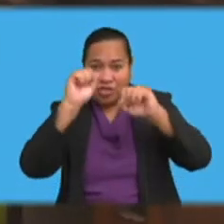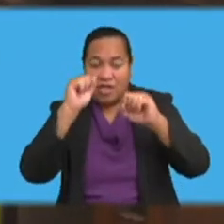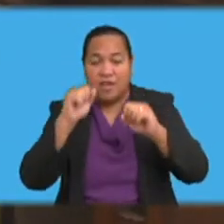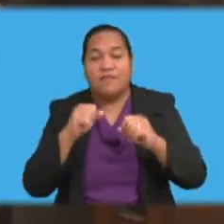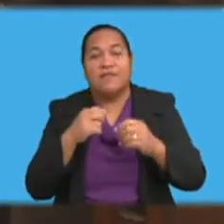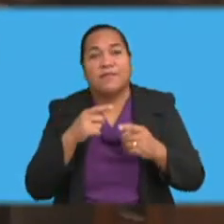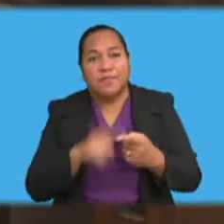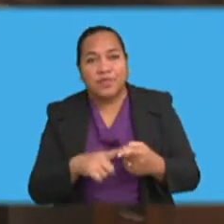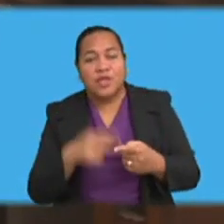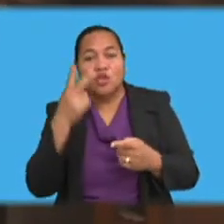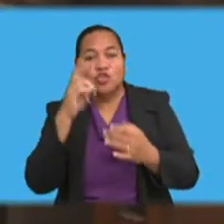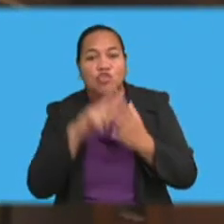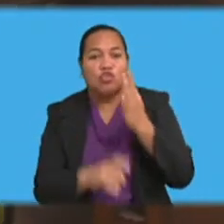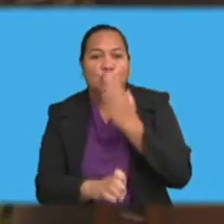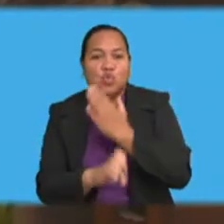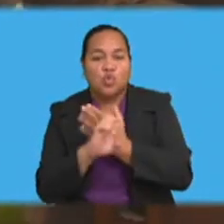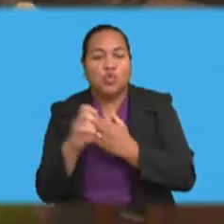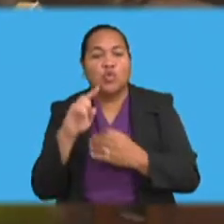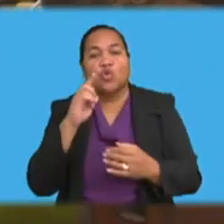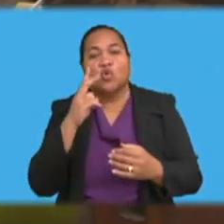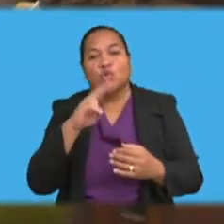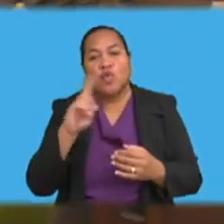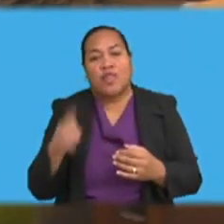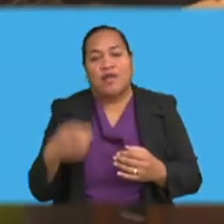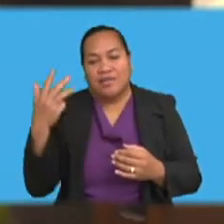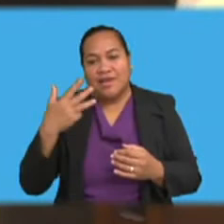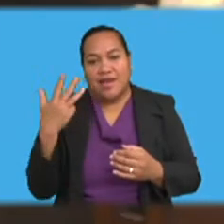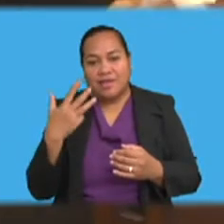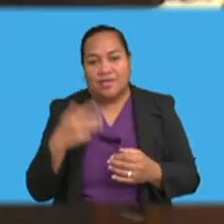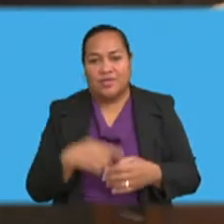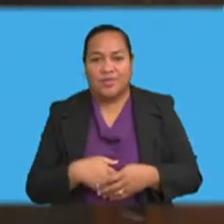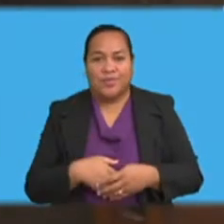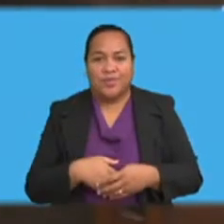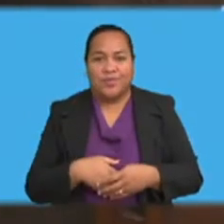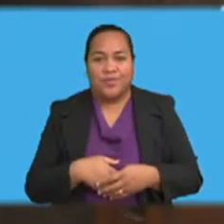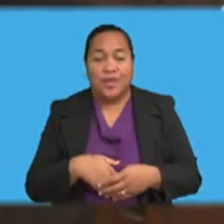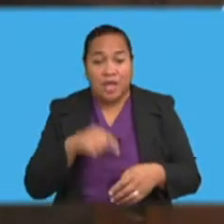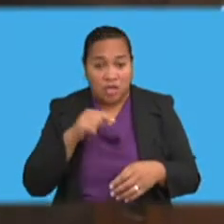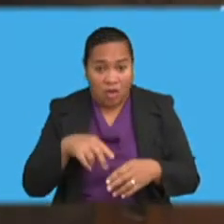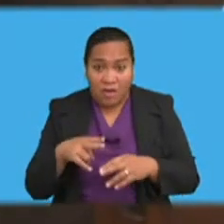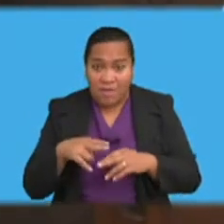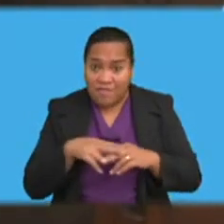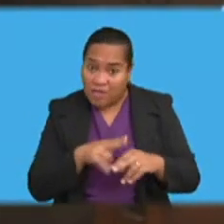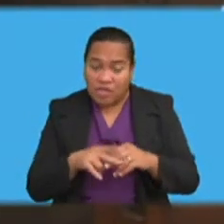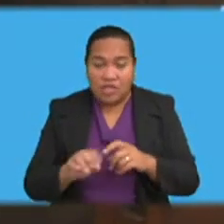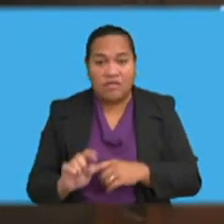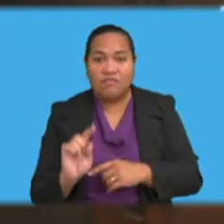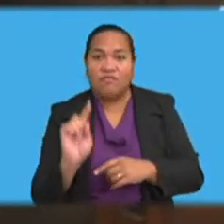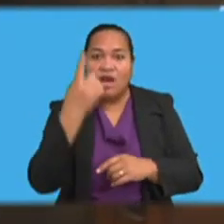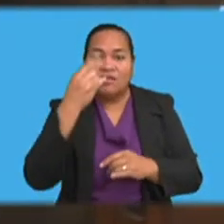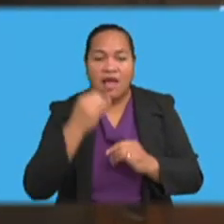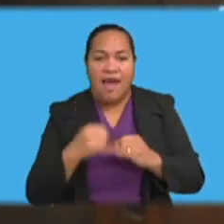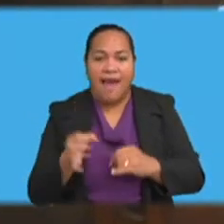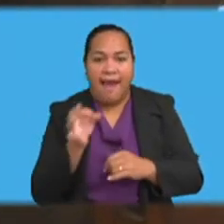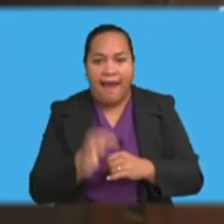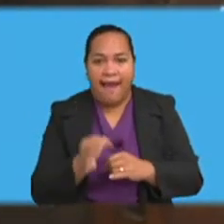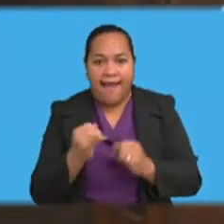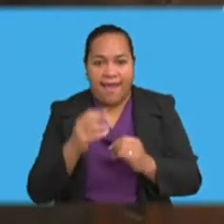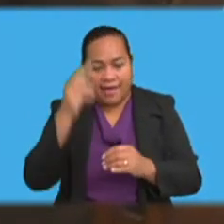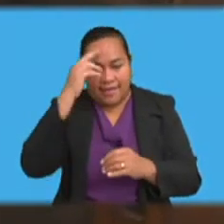of 2019, which is about a year away. This will place Fiji as the first Pacific Island nation to